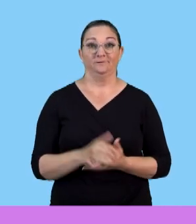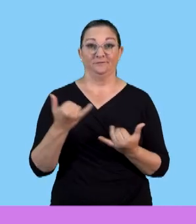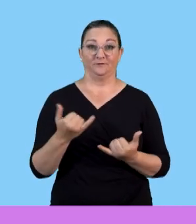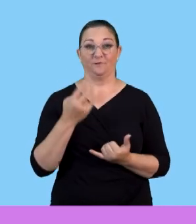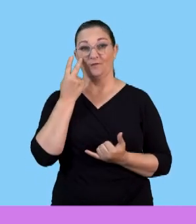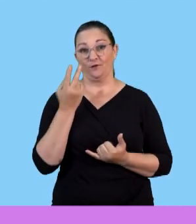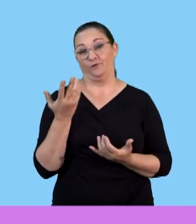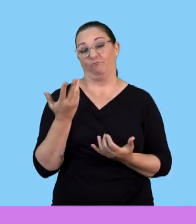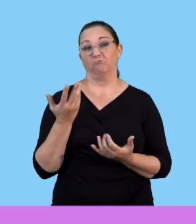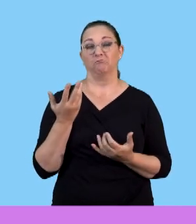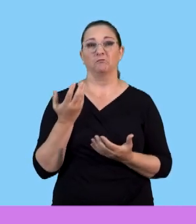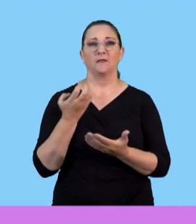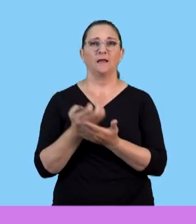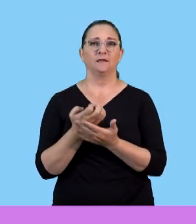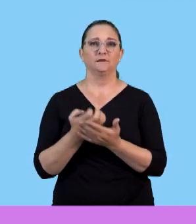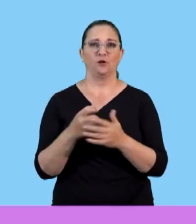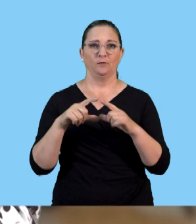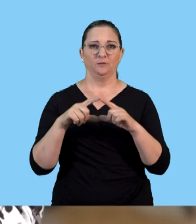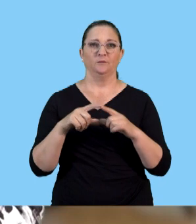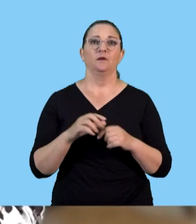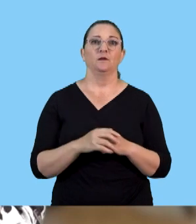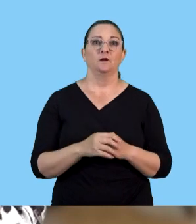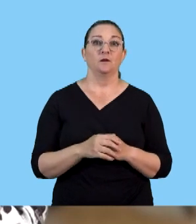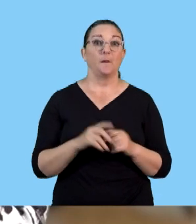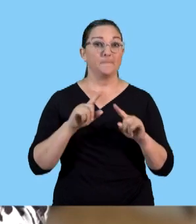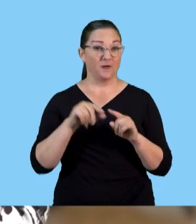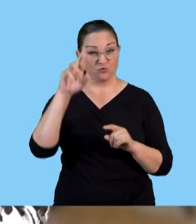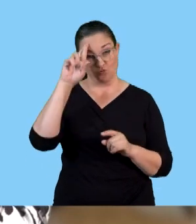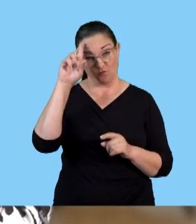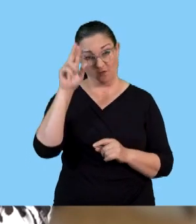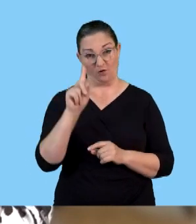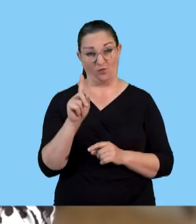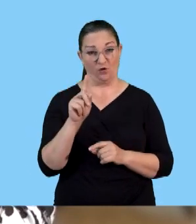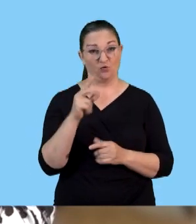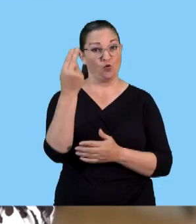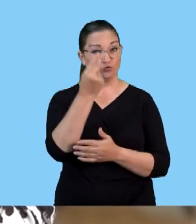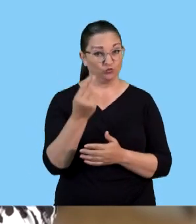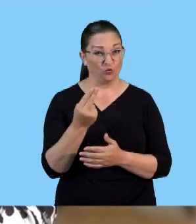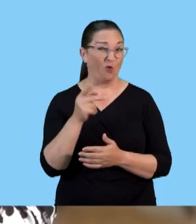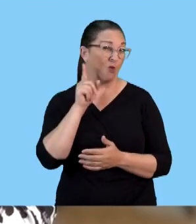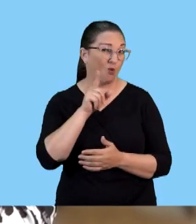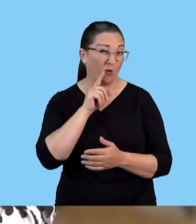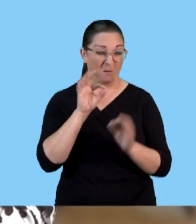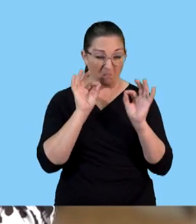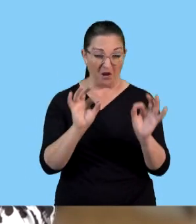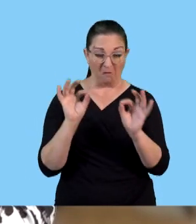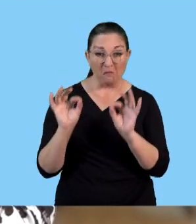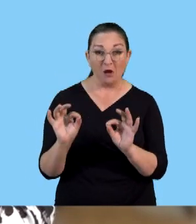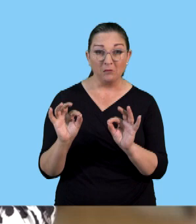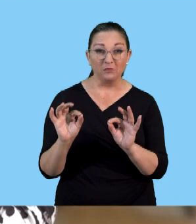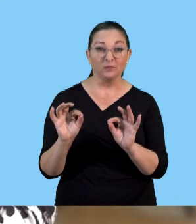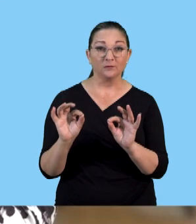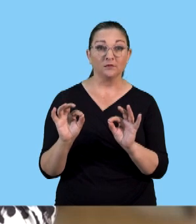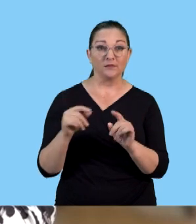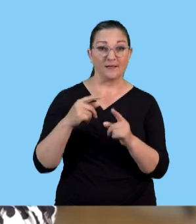Let's look at an example. Now remember guys, drawings in Mathlit is not always on scale. So even